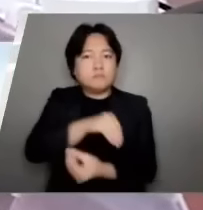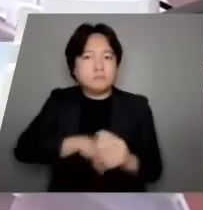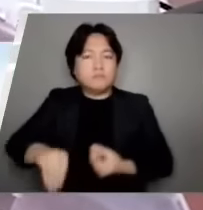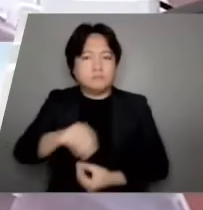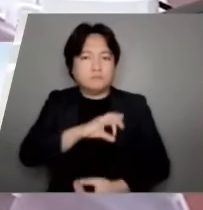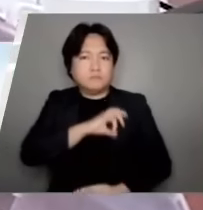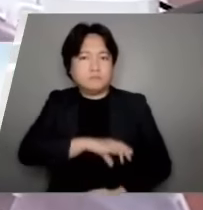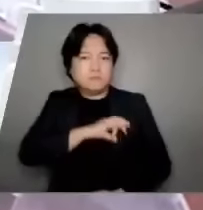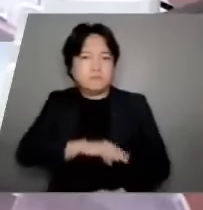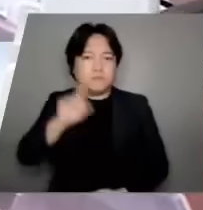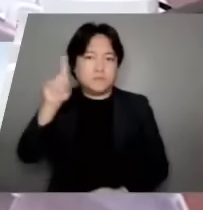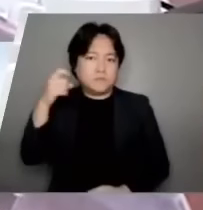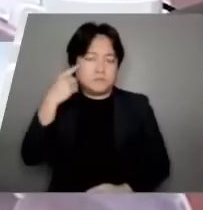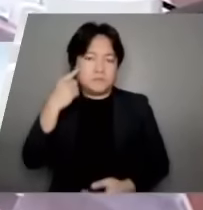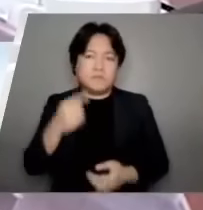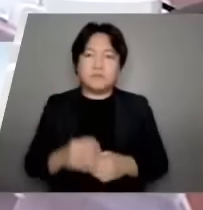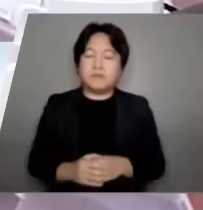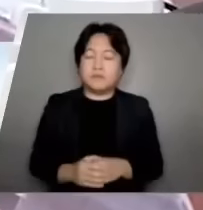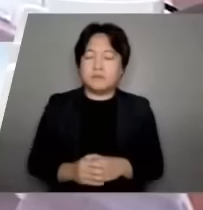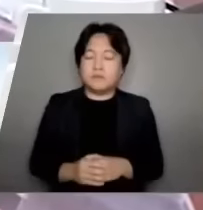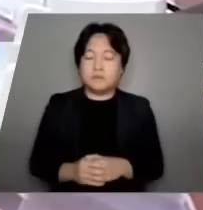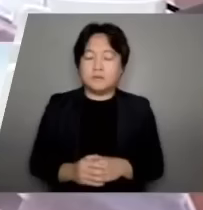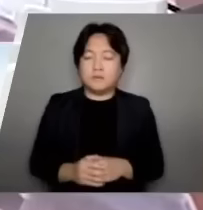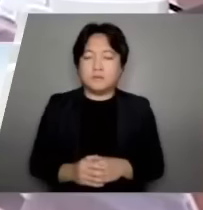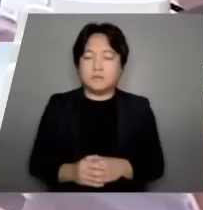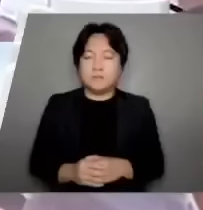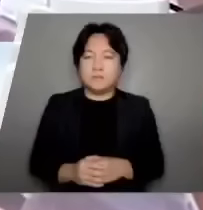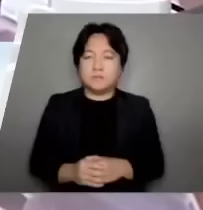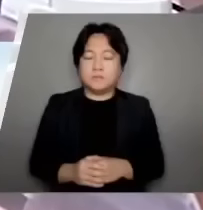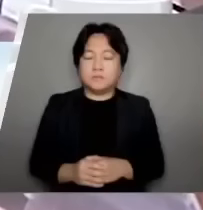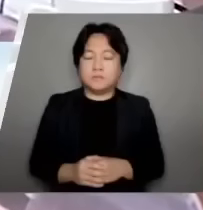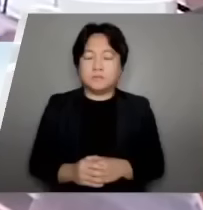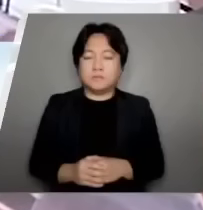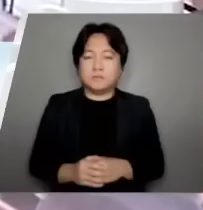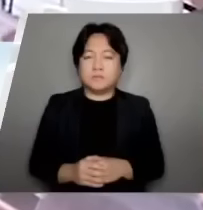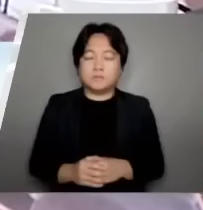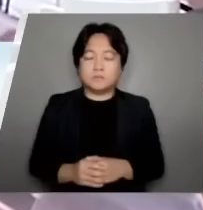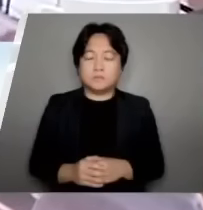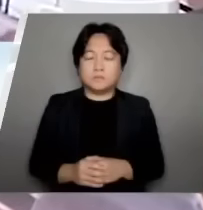because of that that negative